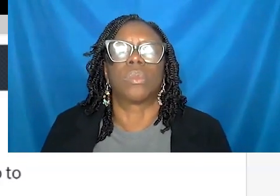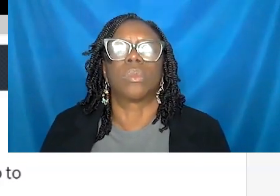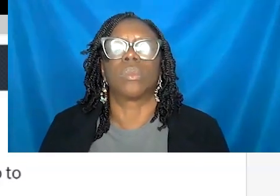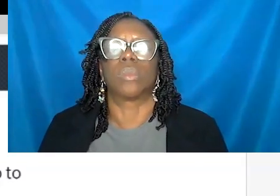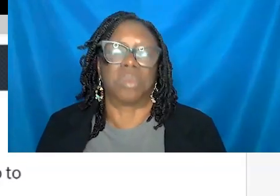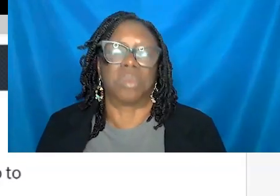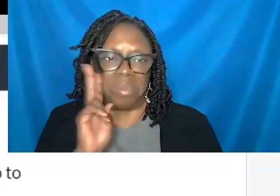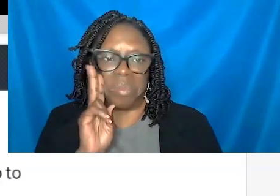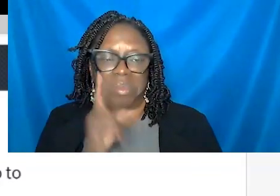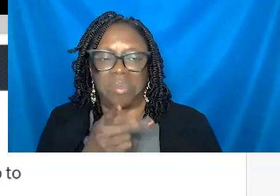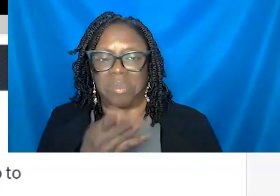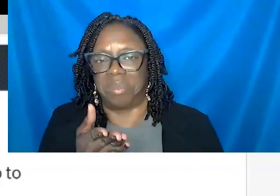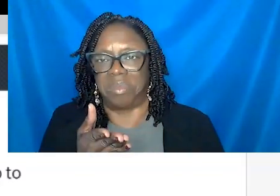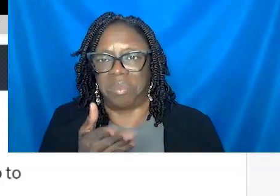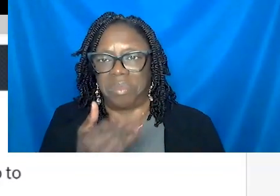Alright.